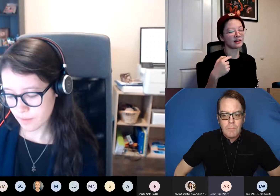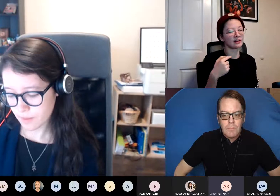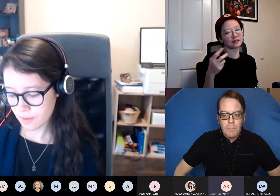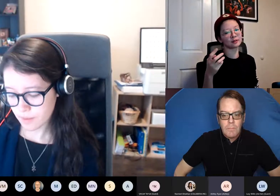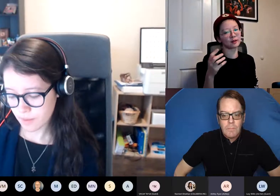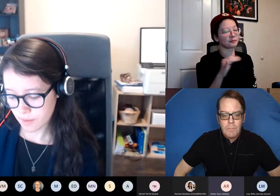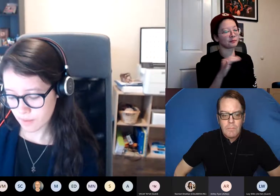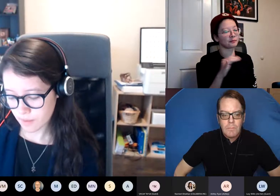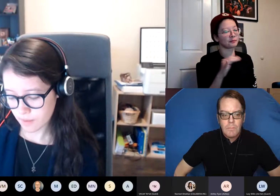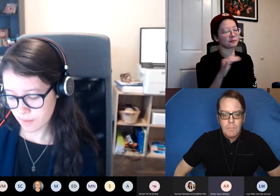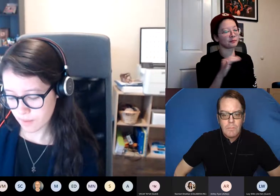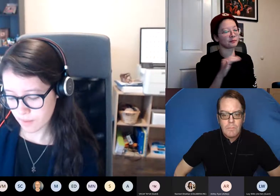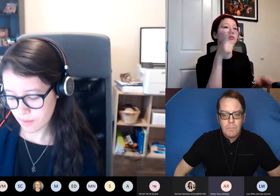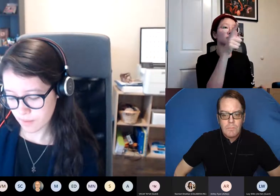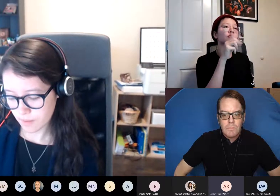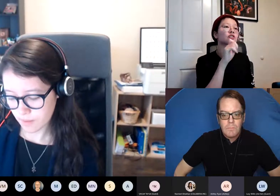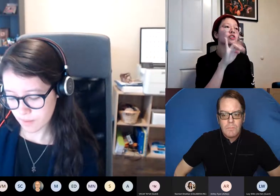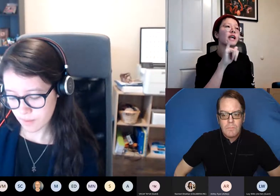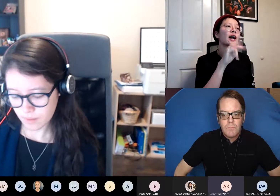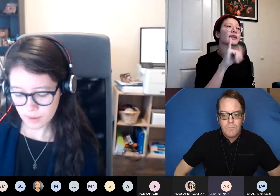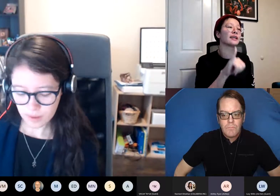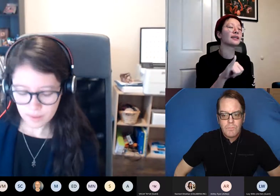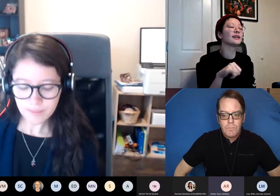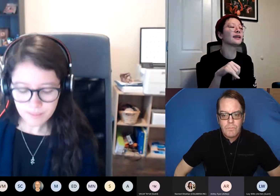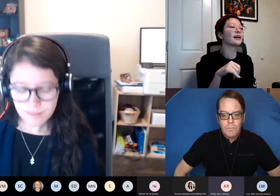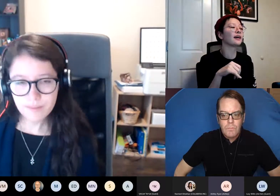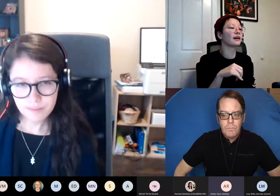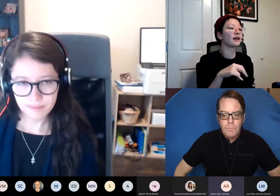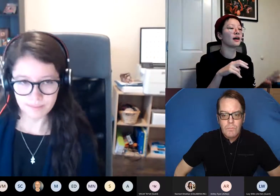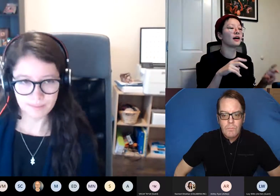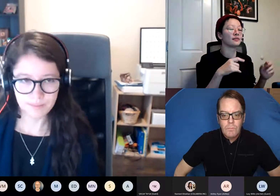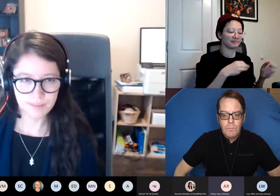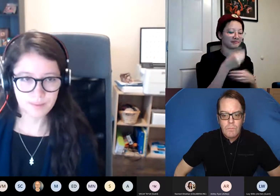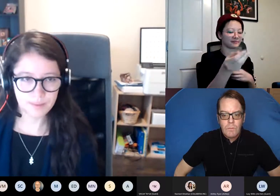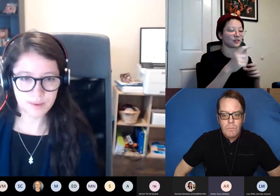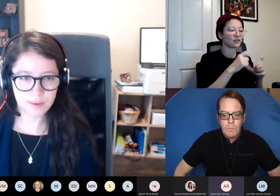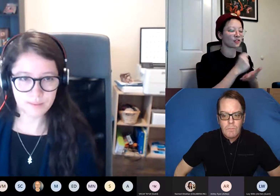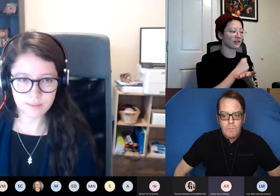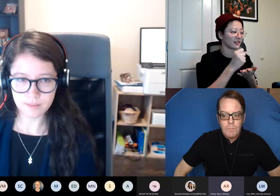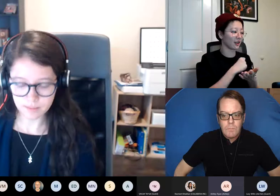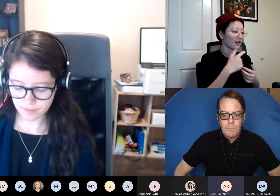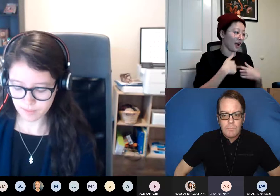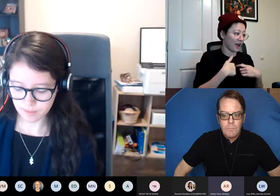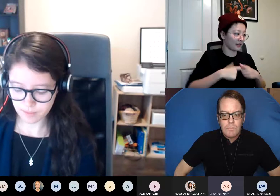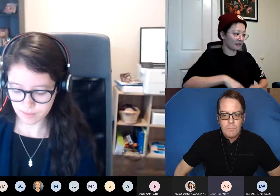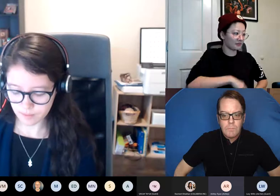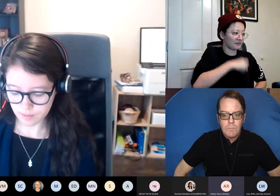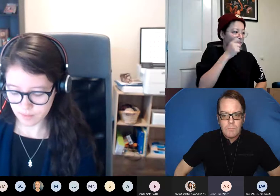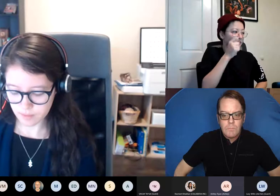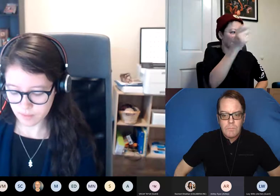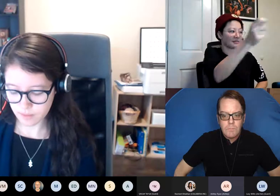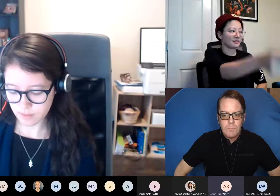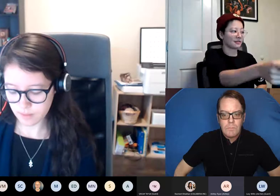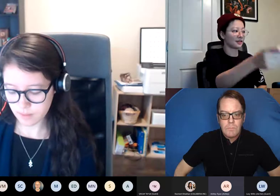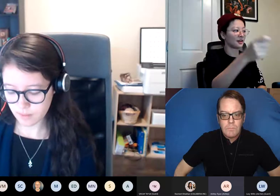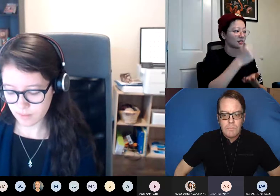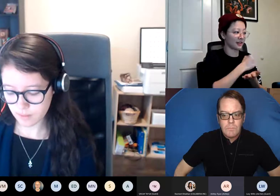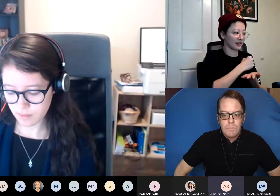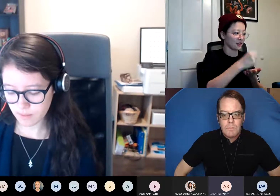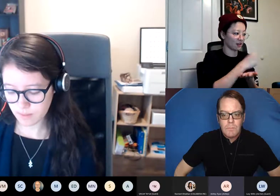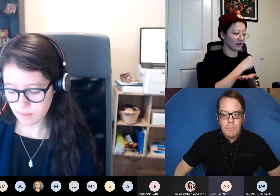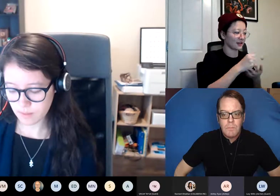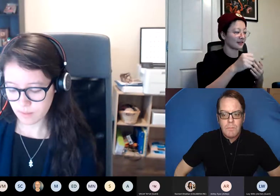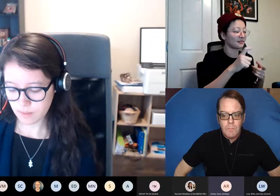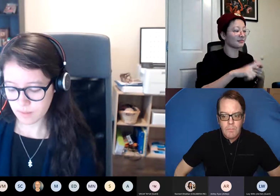So I asked Mia if she wouldn't mind sharing with the person what I wanted to order. So Mia shared, oh, Sophie would like an order of teriyaki. I handed